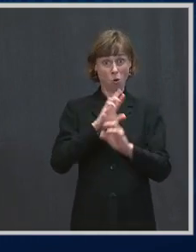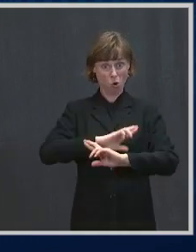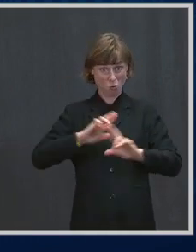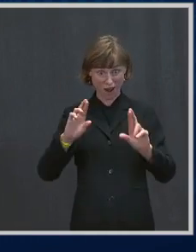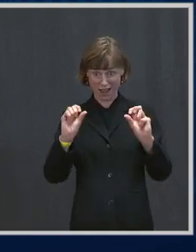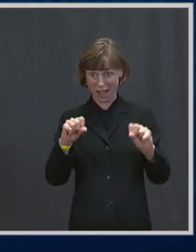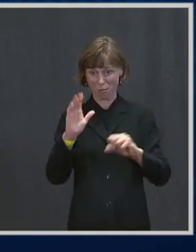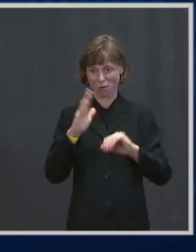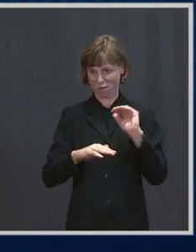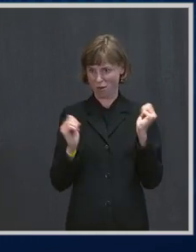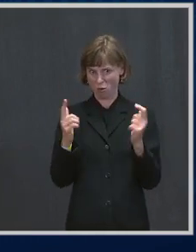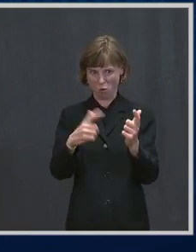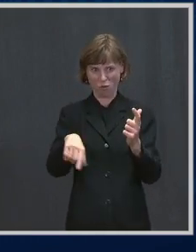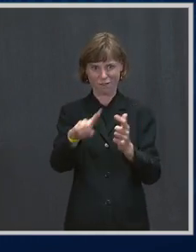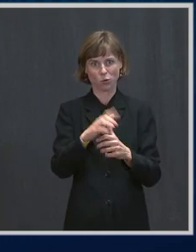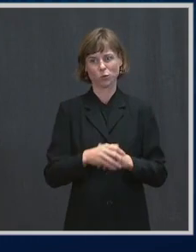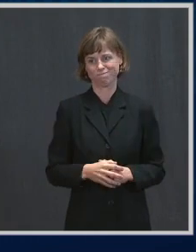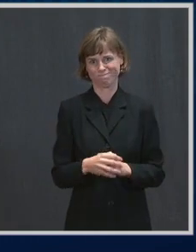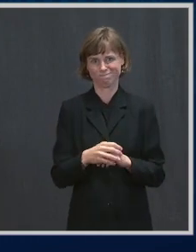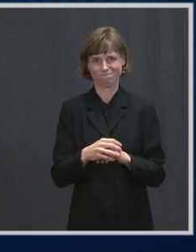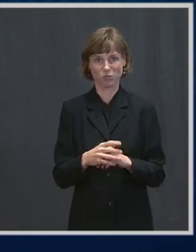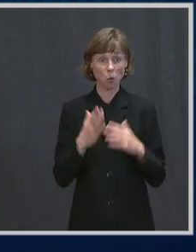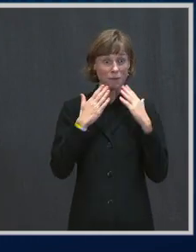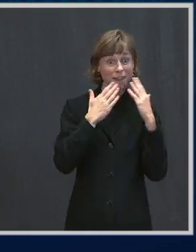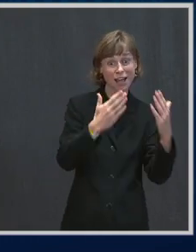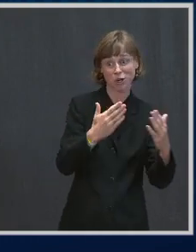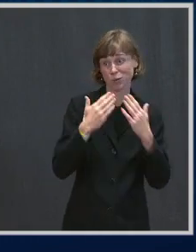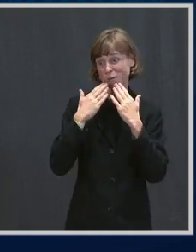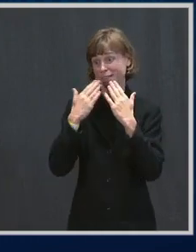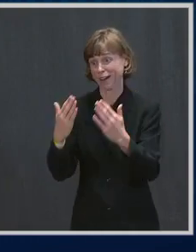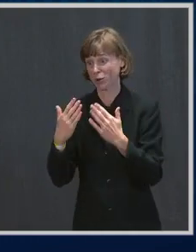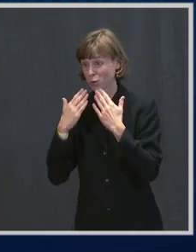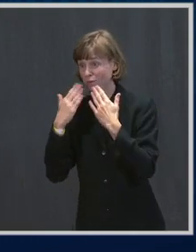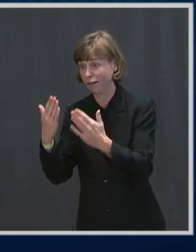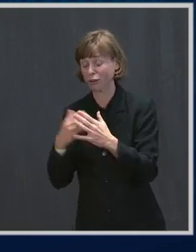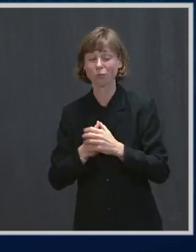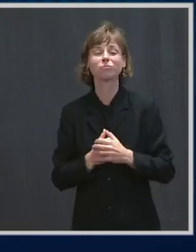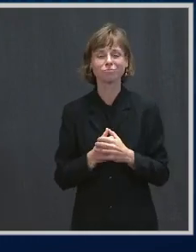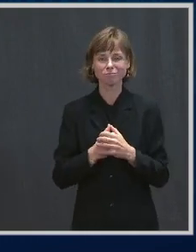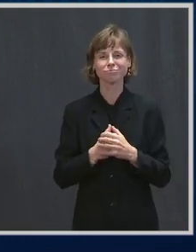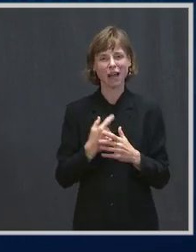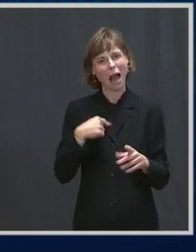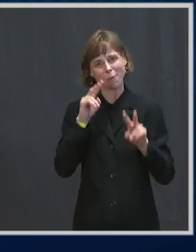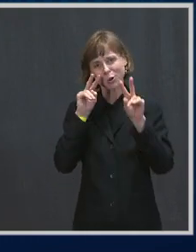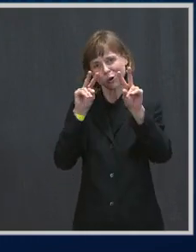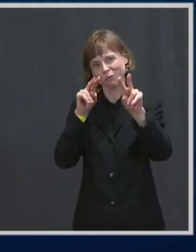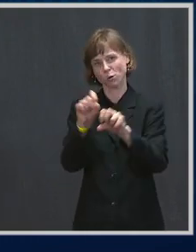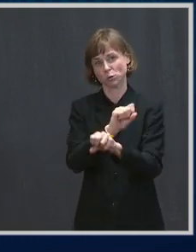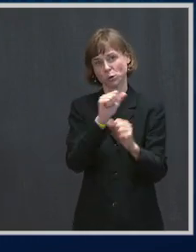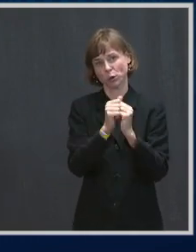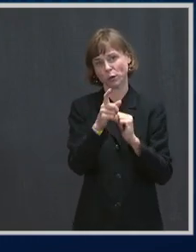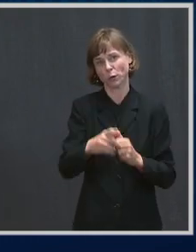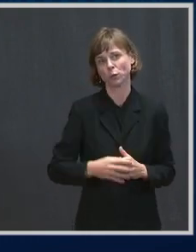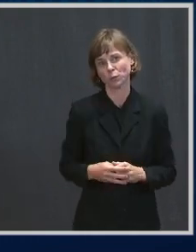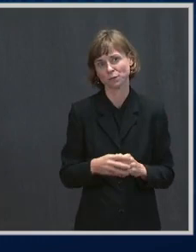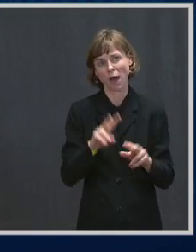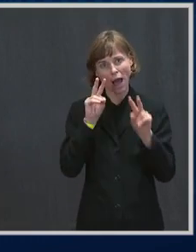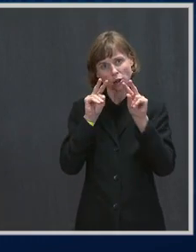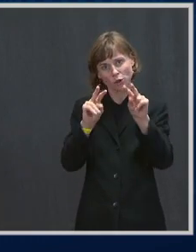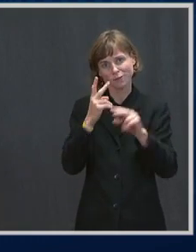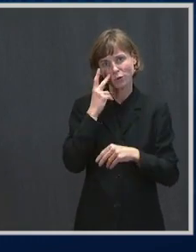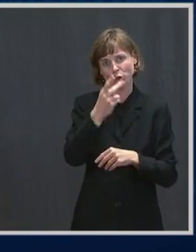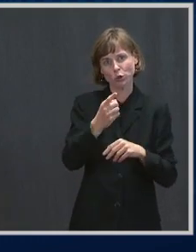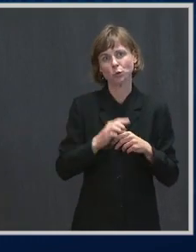all of you. So thank you, thank you, thank you. I look forward to working with you. I look forward to seeing